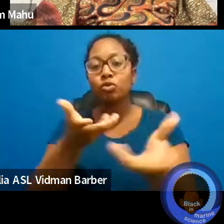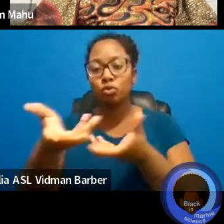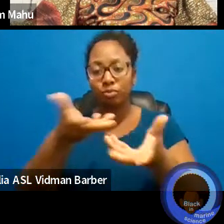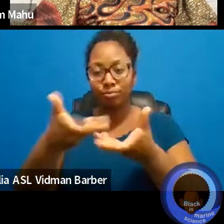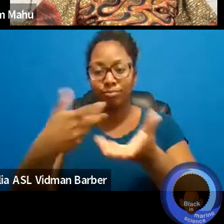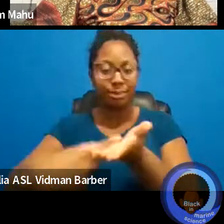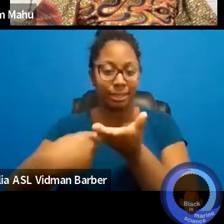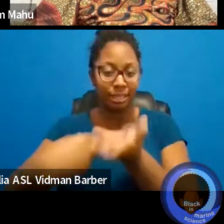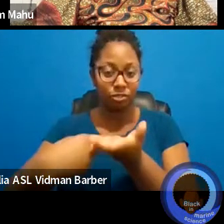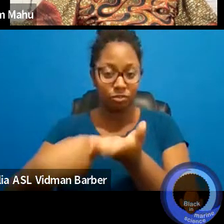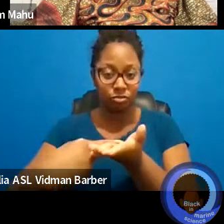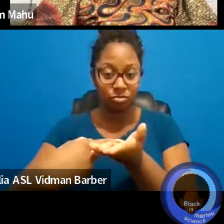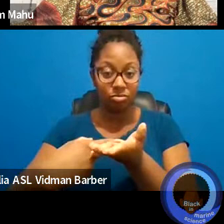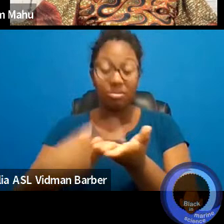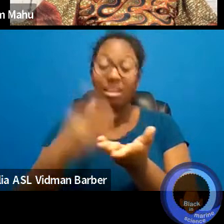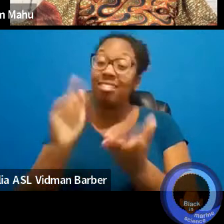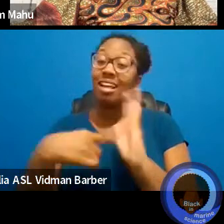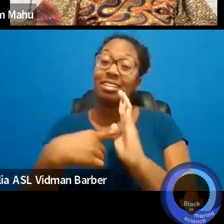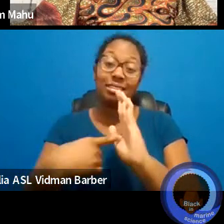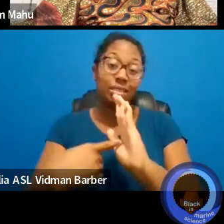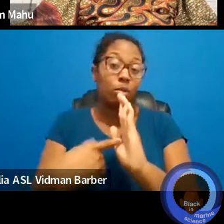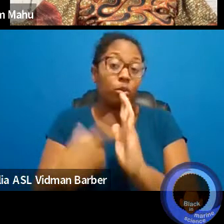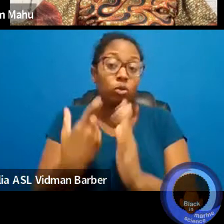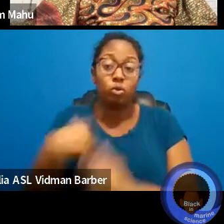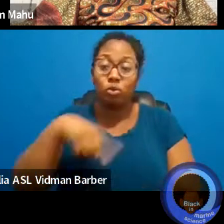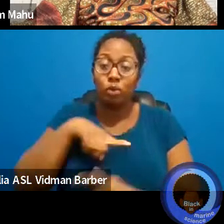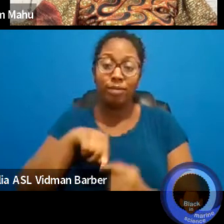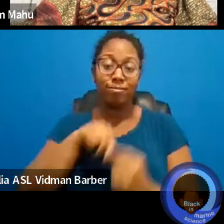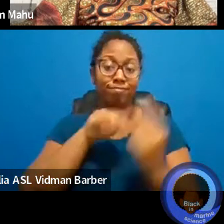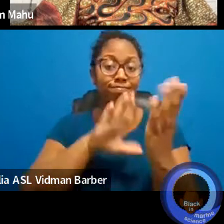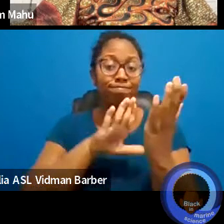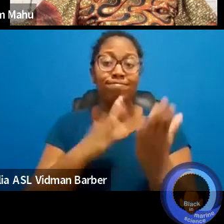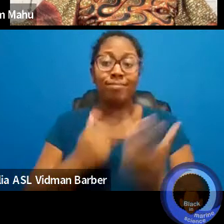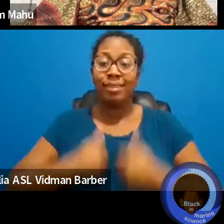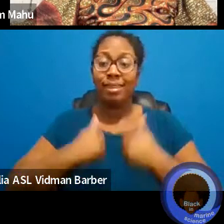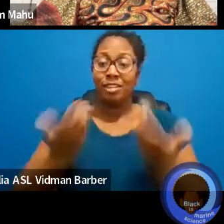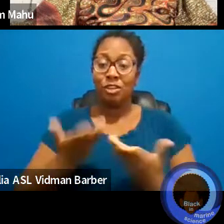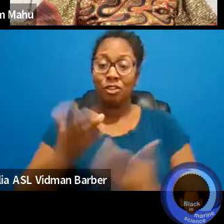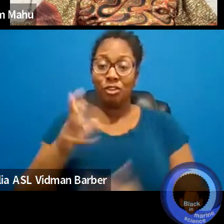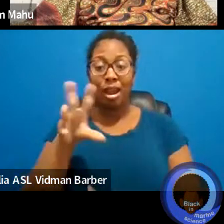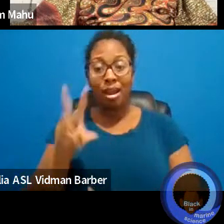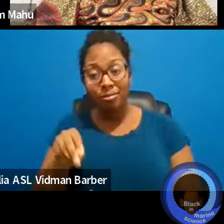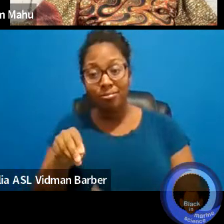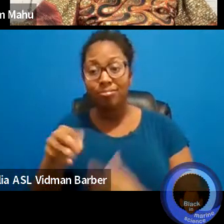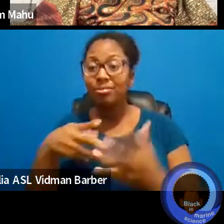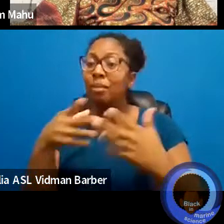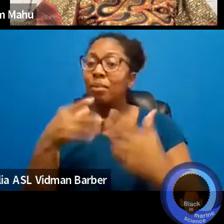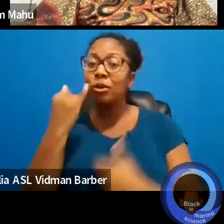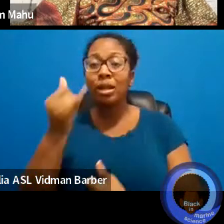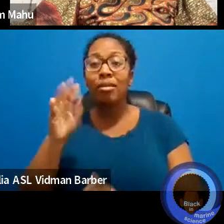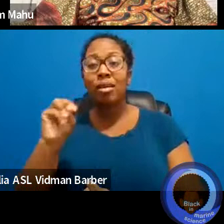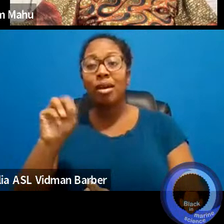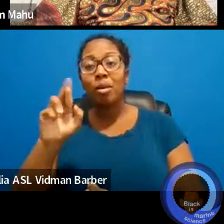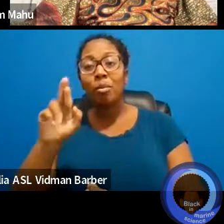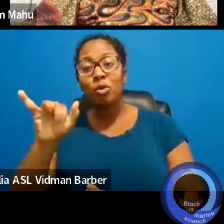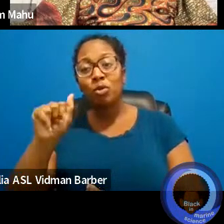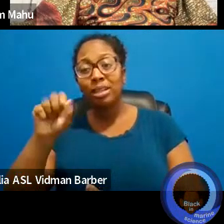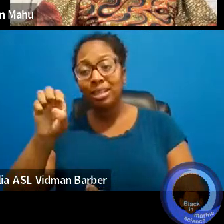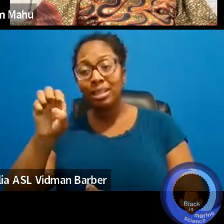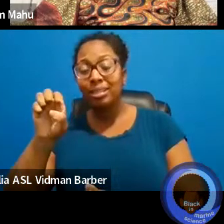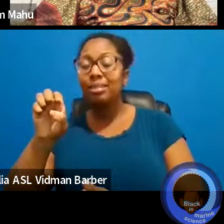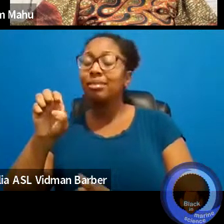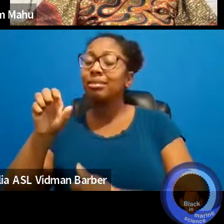these are just examples of the struggles we face living in Africa, whether you're a marine scientist or another profession. We